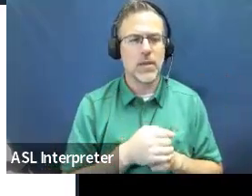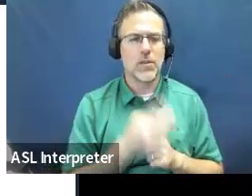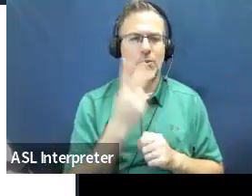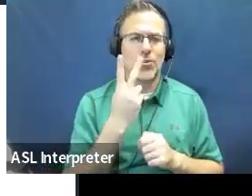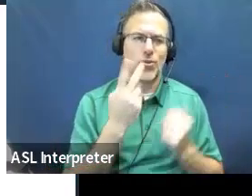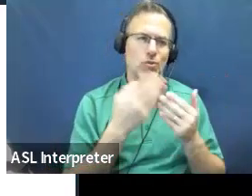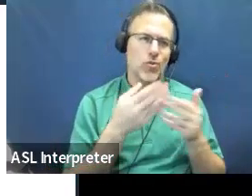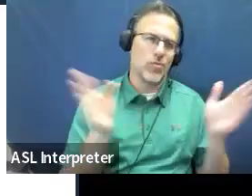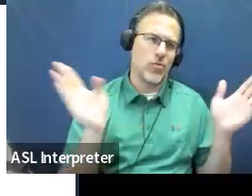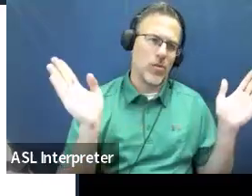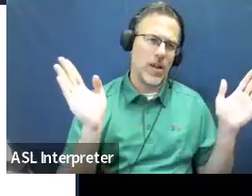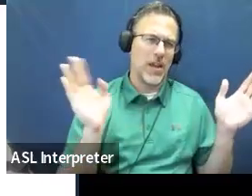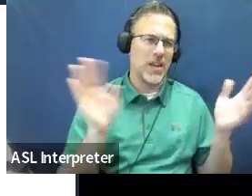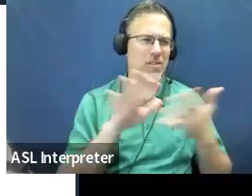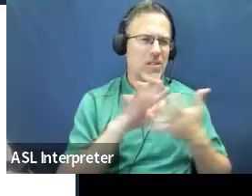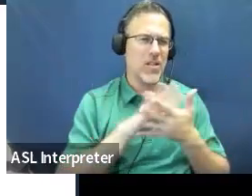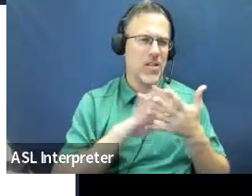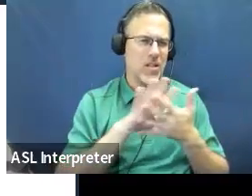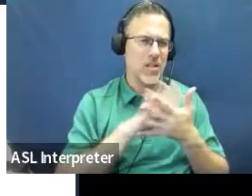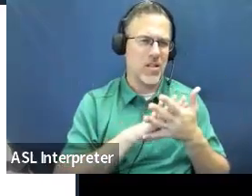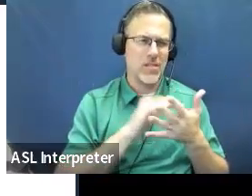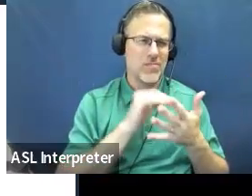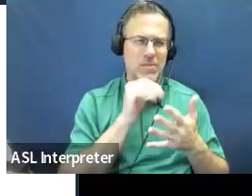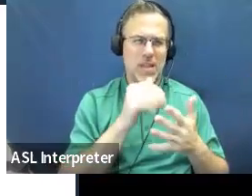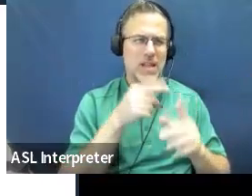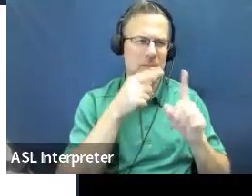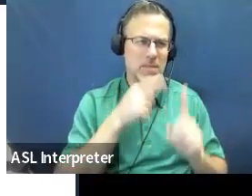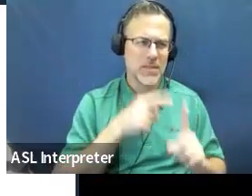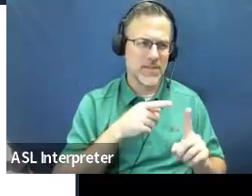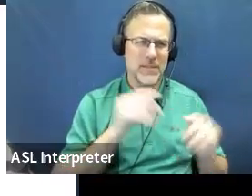broad. It doesn't have the